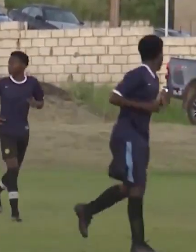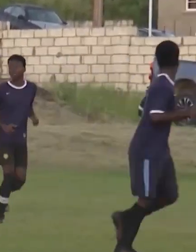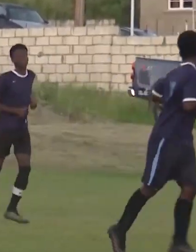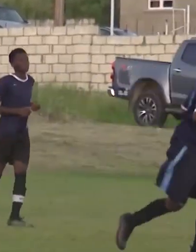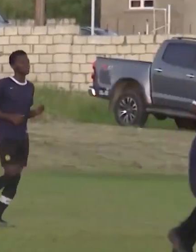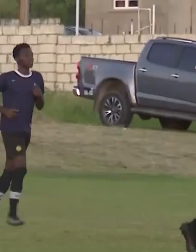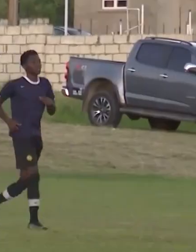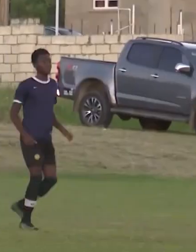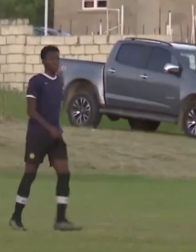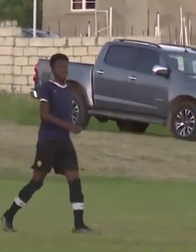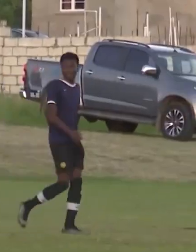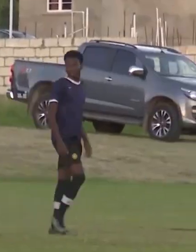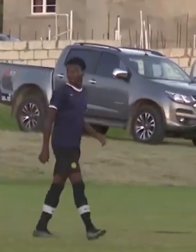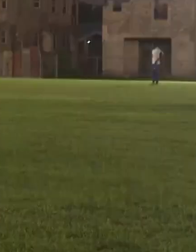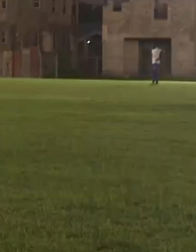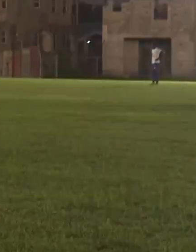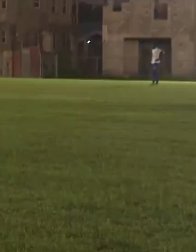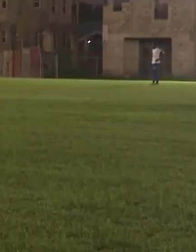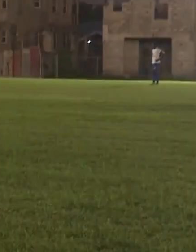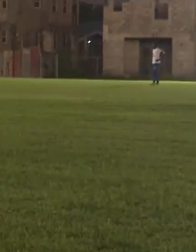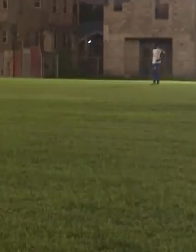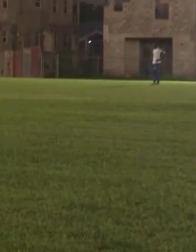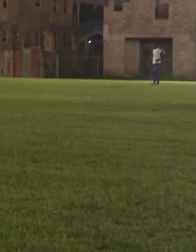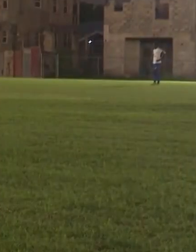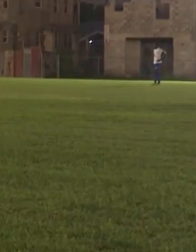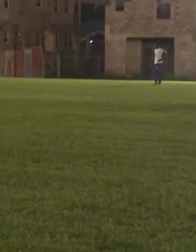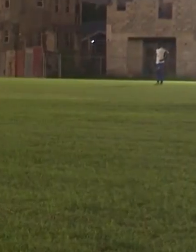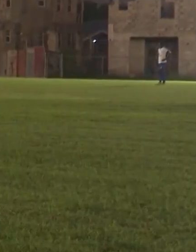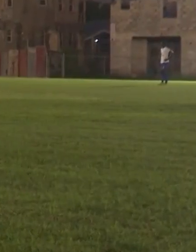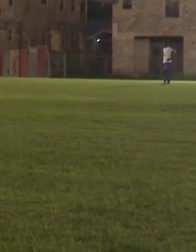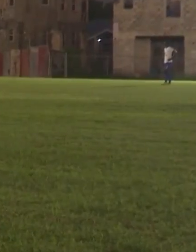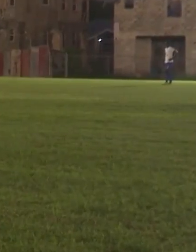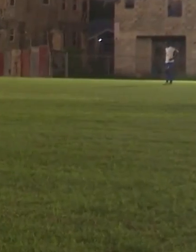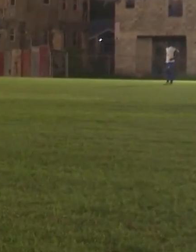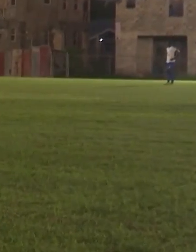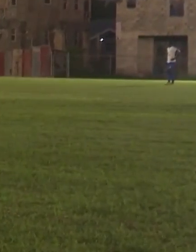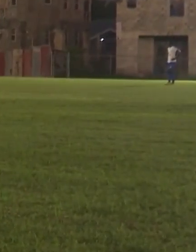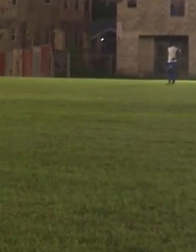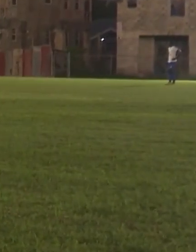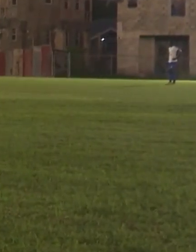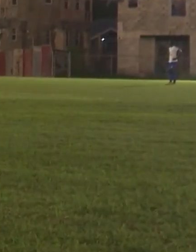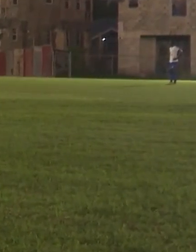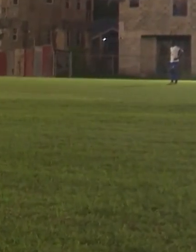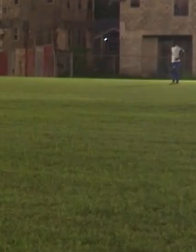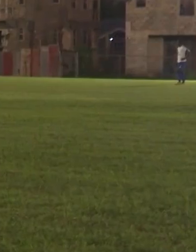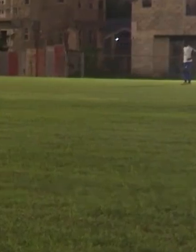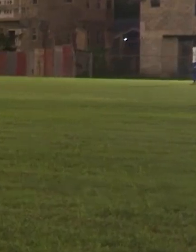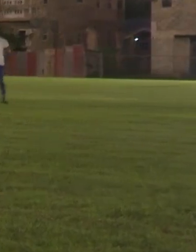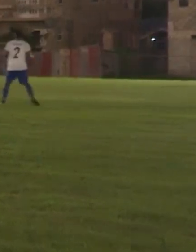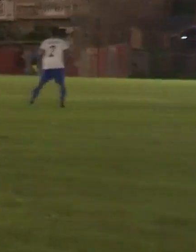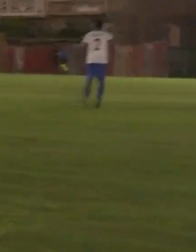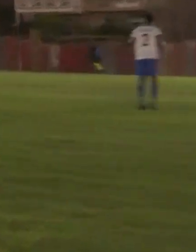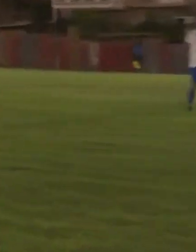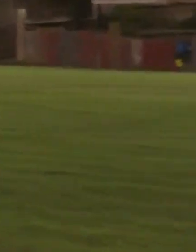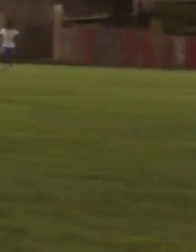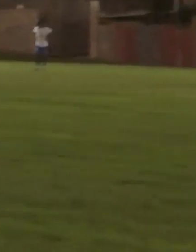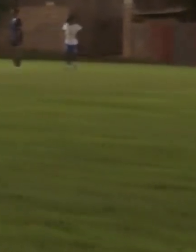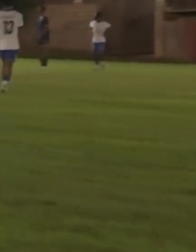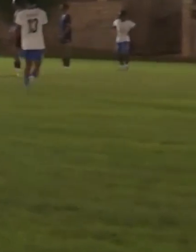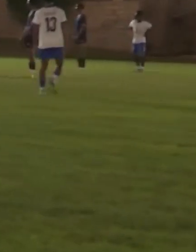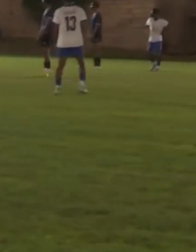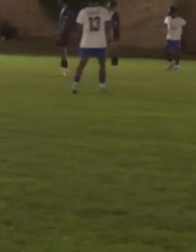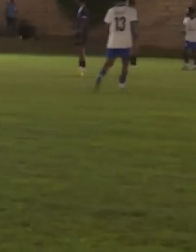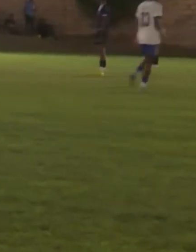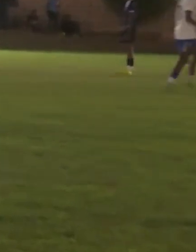practice for goalkeeper Raheem Agard. However, midway through the first half, and Lodge with another set piece opportunity, the free kick is